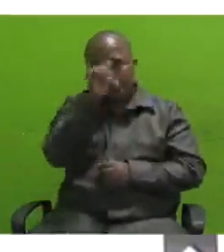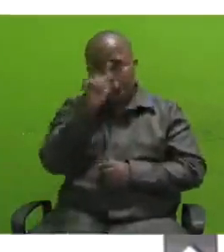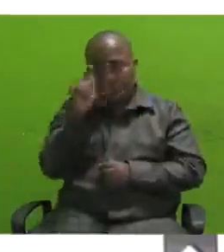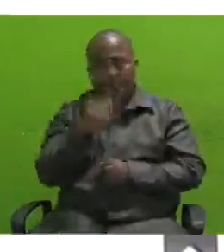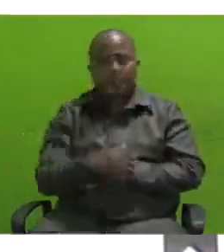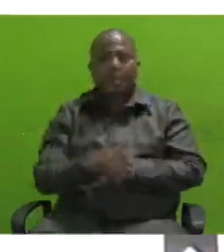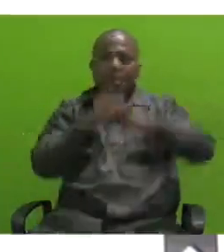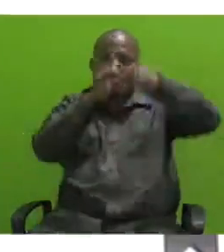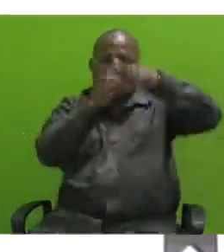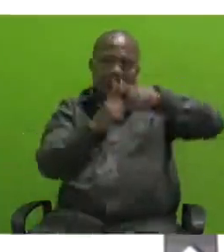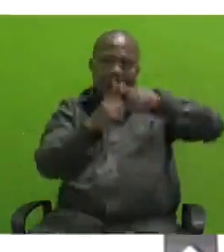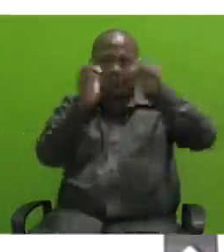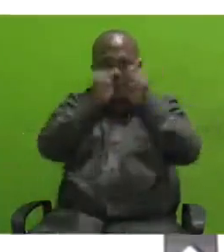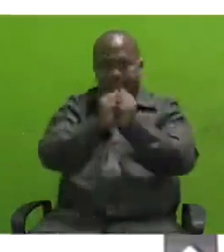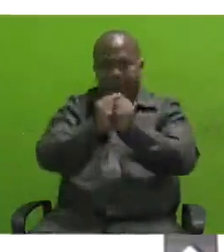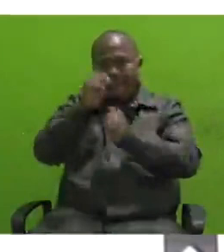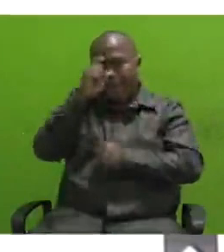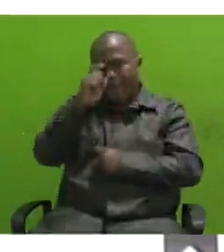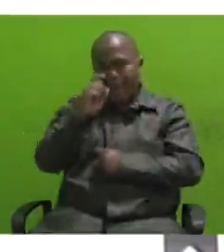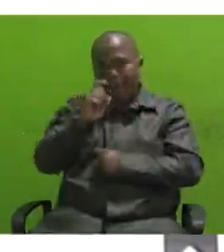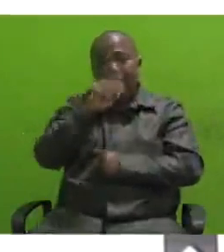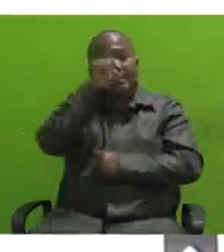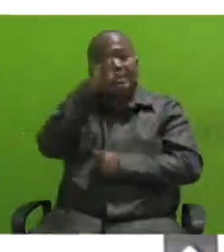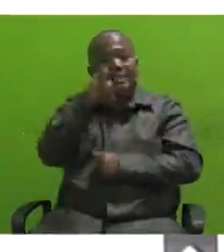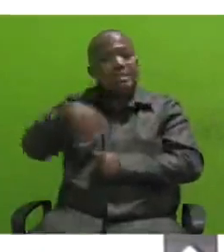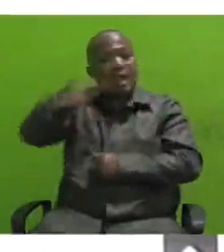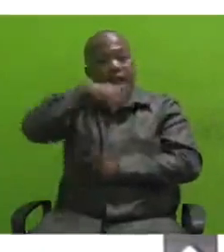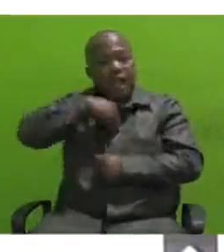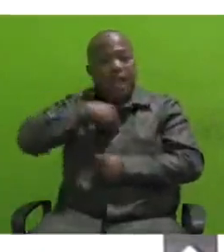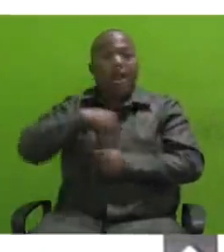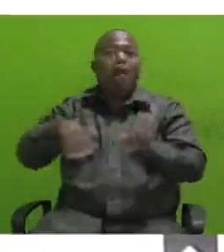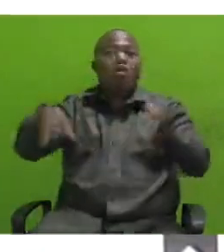plus 10x. This is our quadratic expression.